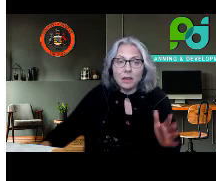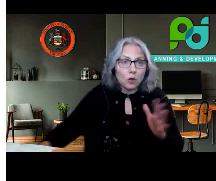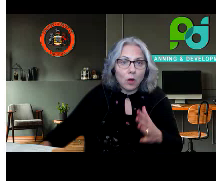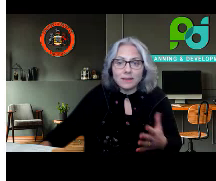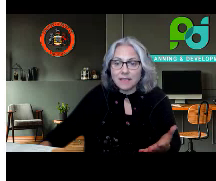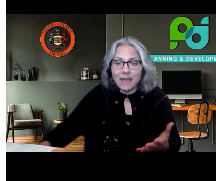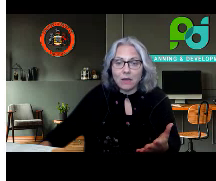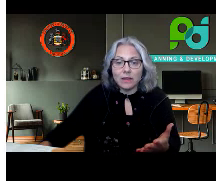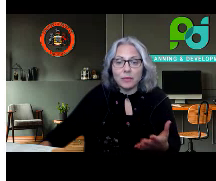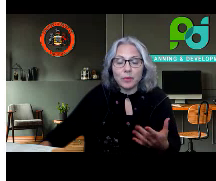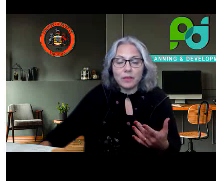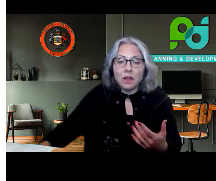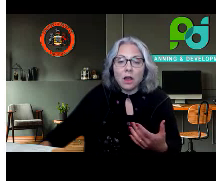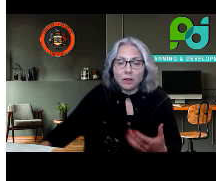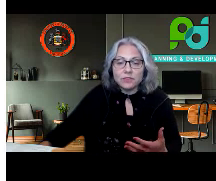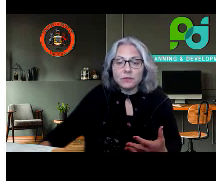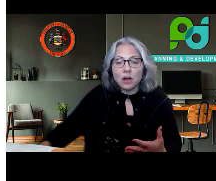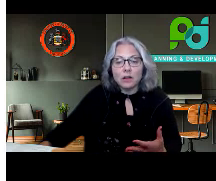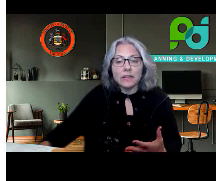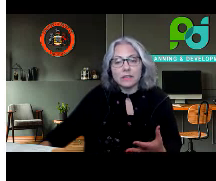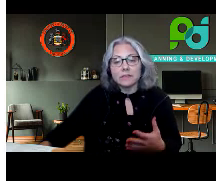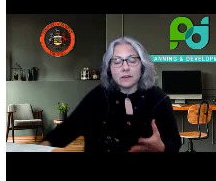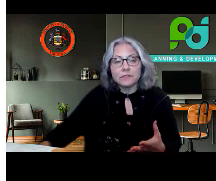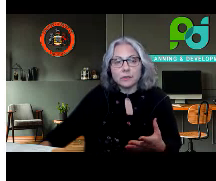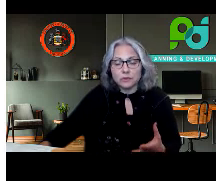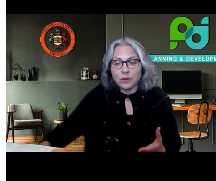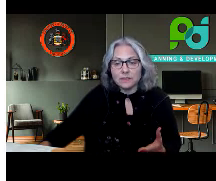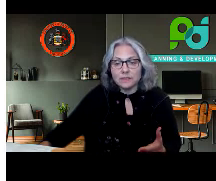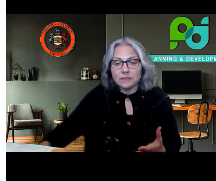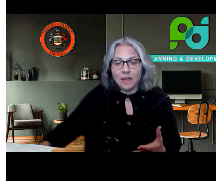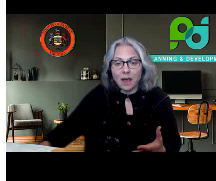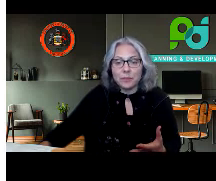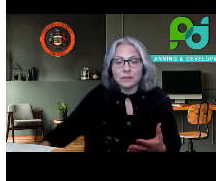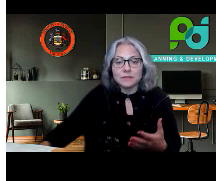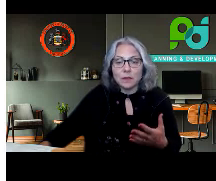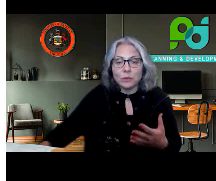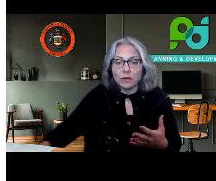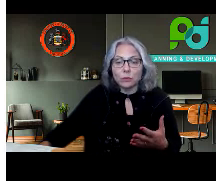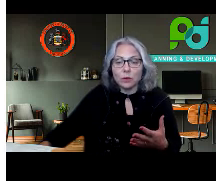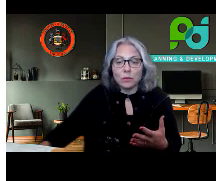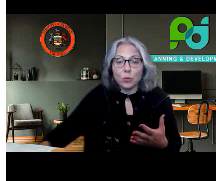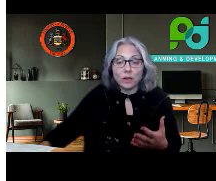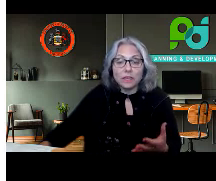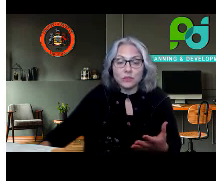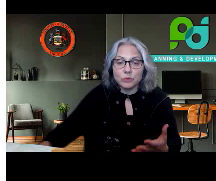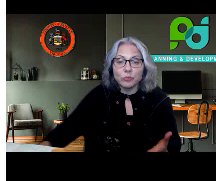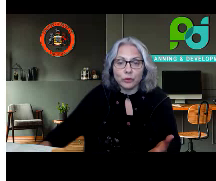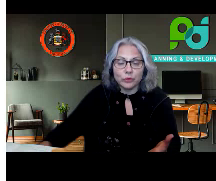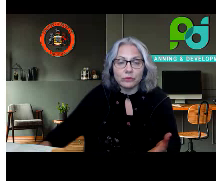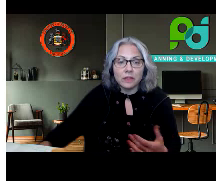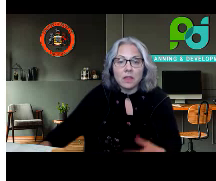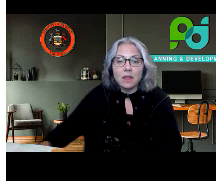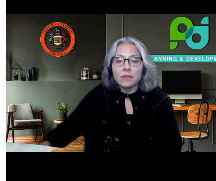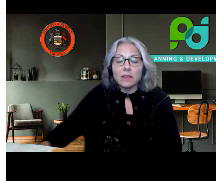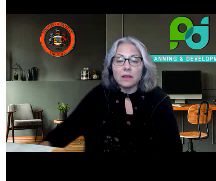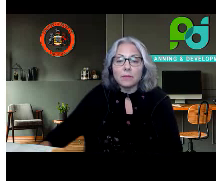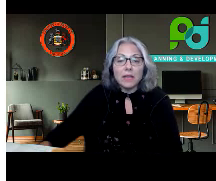apply across the county, but also targeted enough to address the topics we are working to